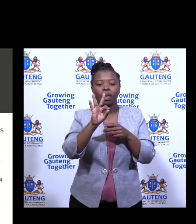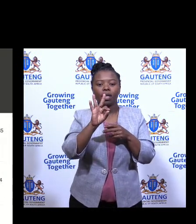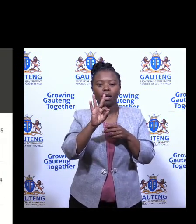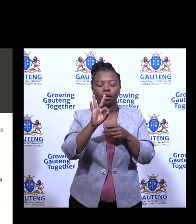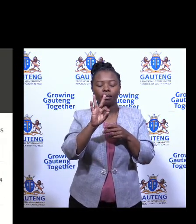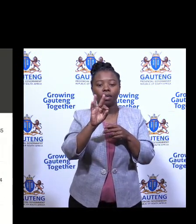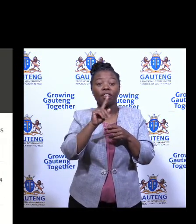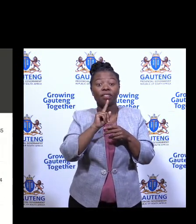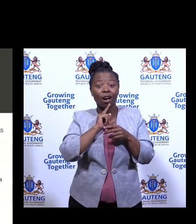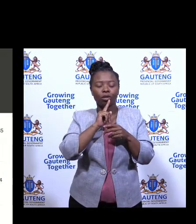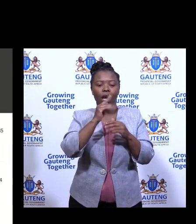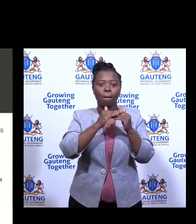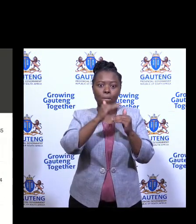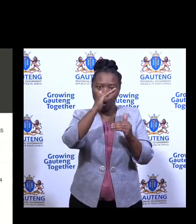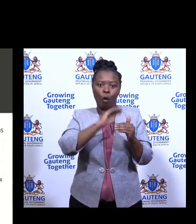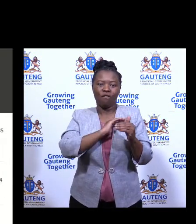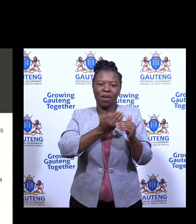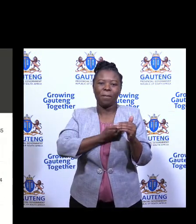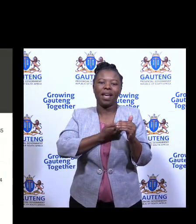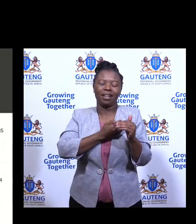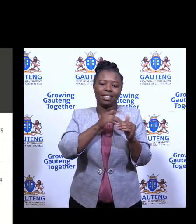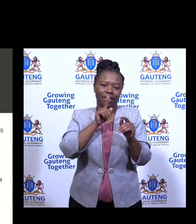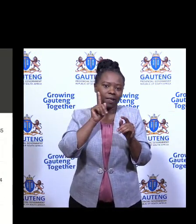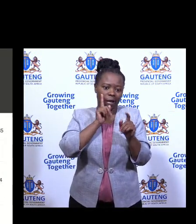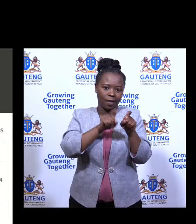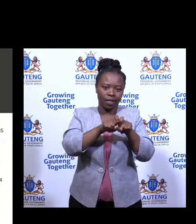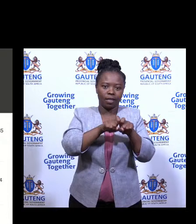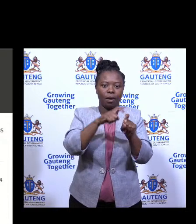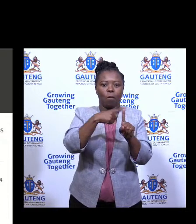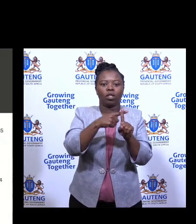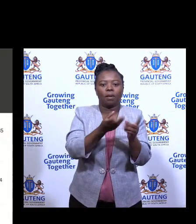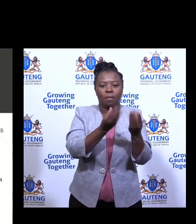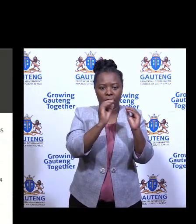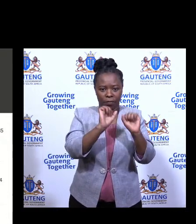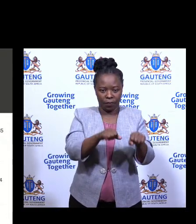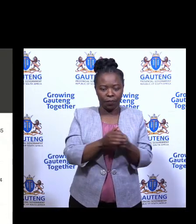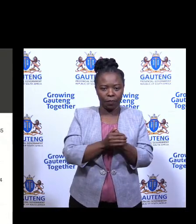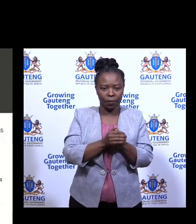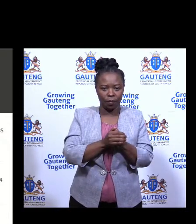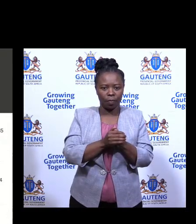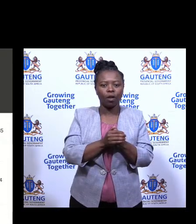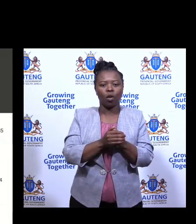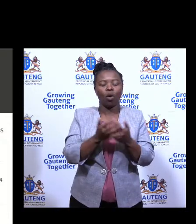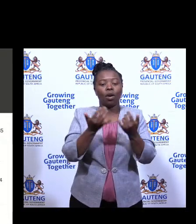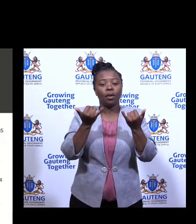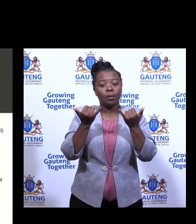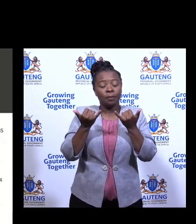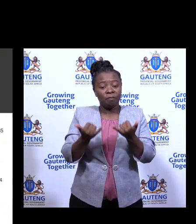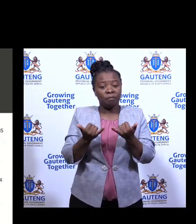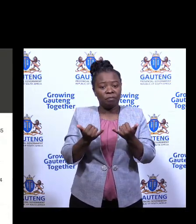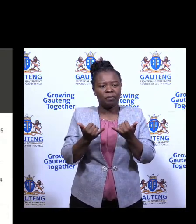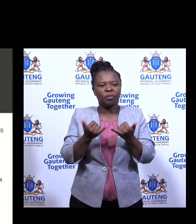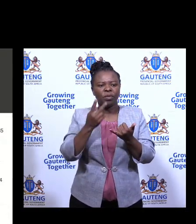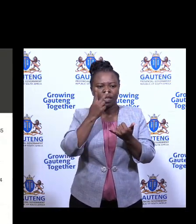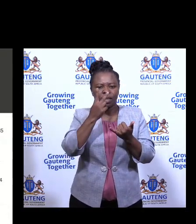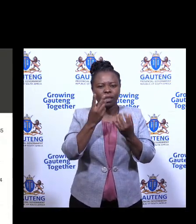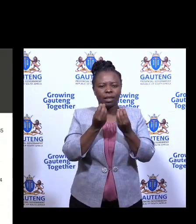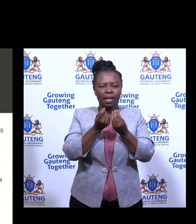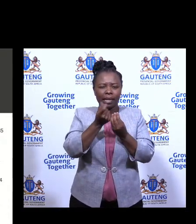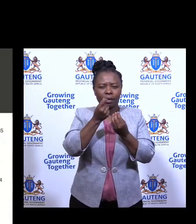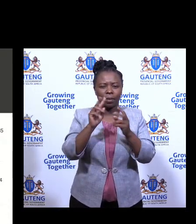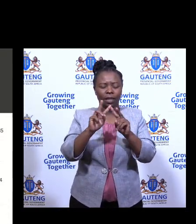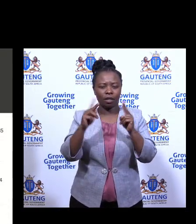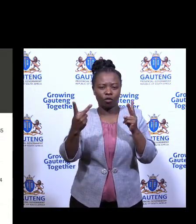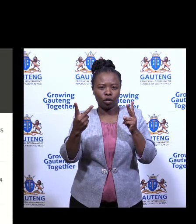testing positive at this point. We did look at this internationally to see, is this something different that we're seeing here? And there is a little